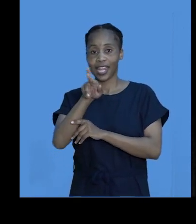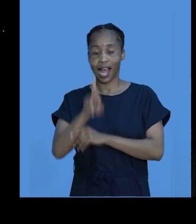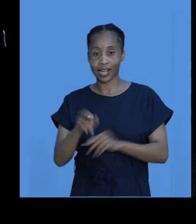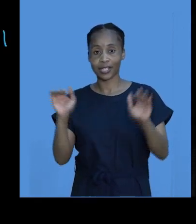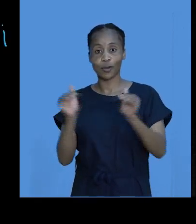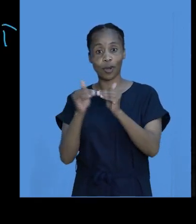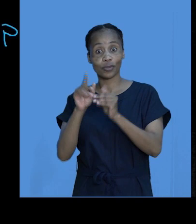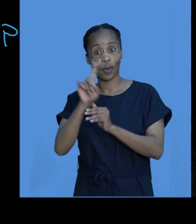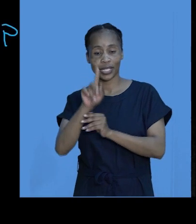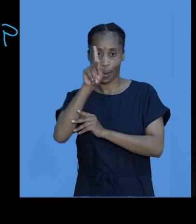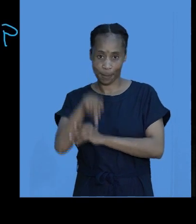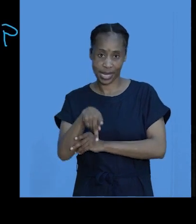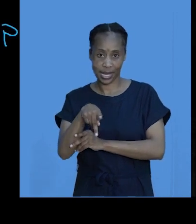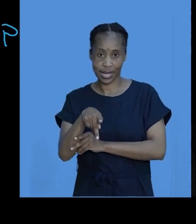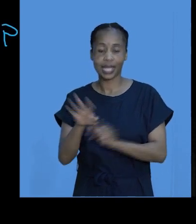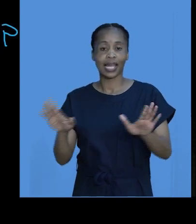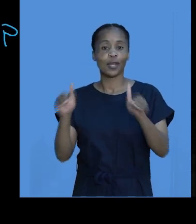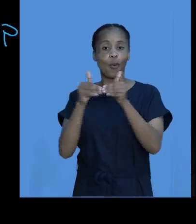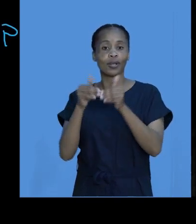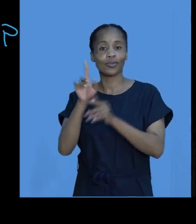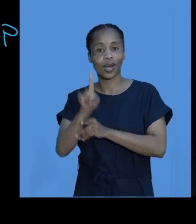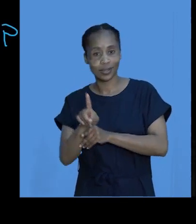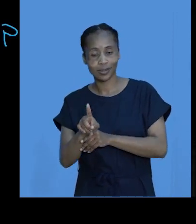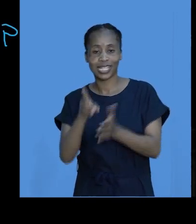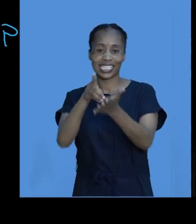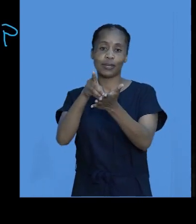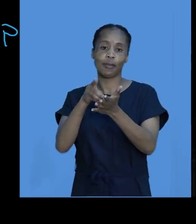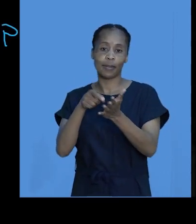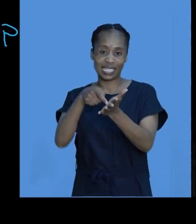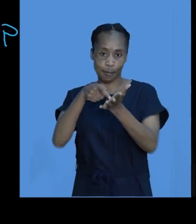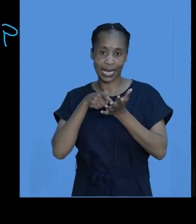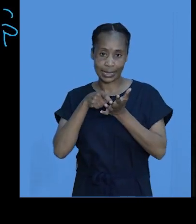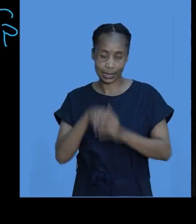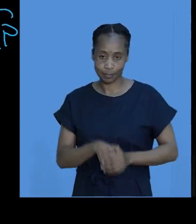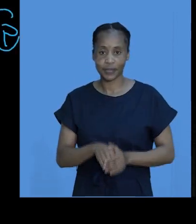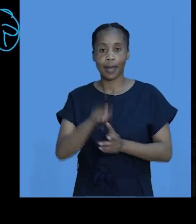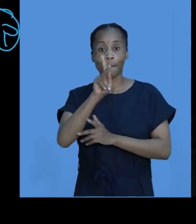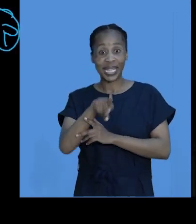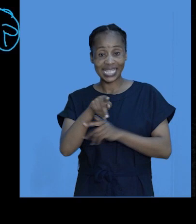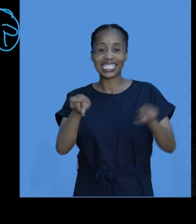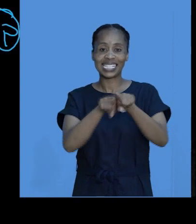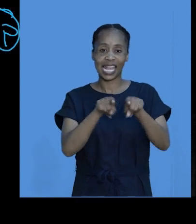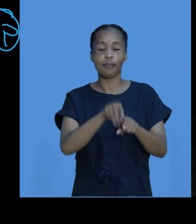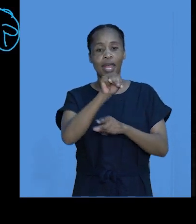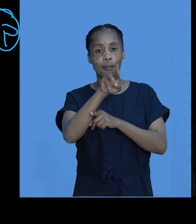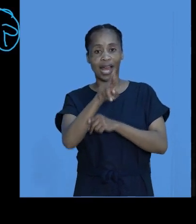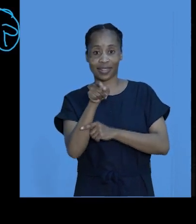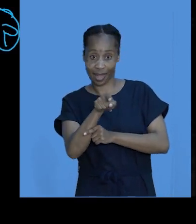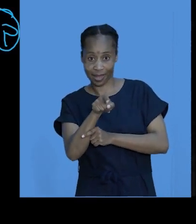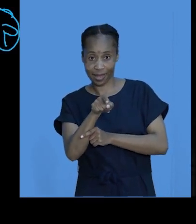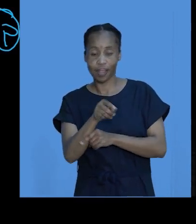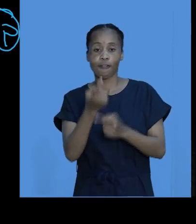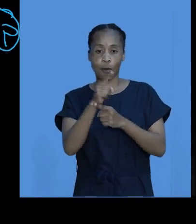equals to our P, which is also equals to our demand. So our P there is the same as the MR